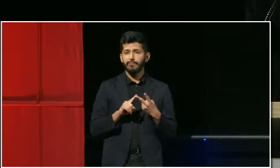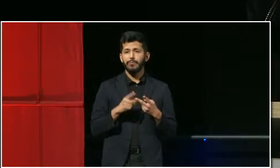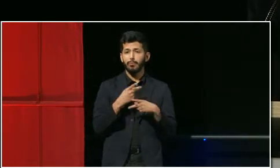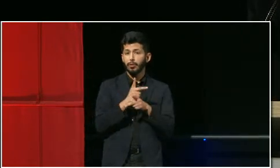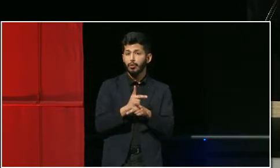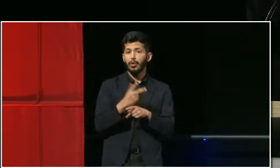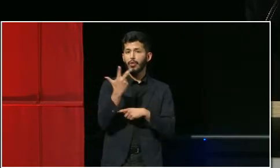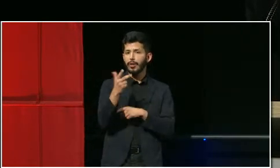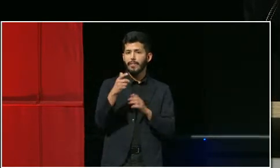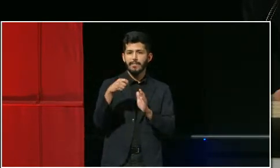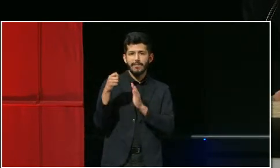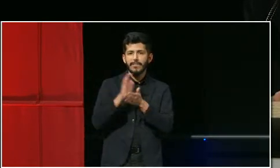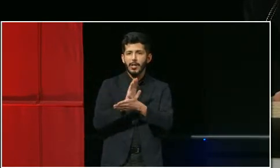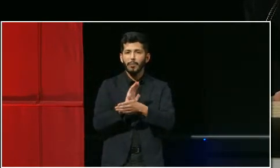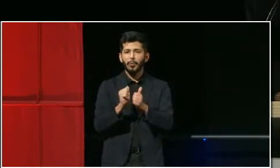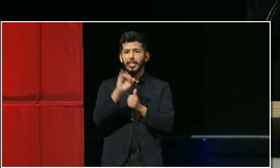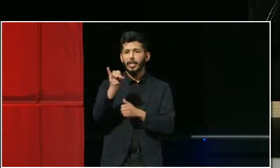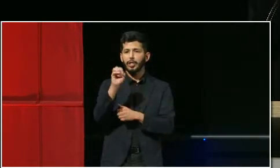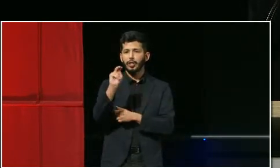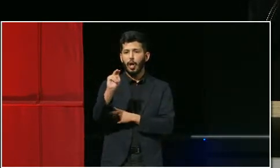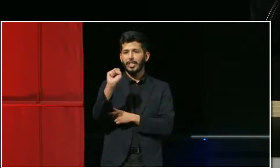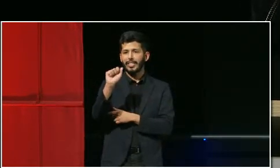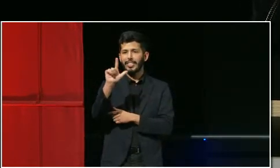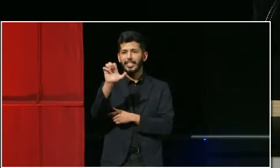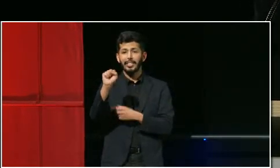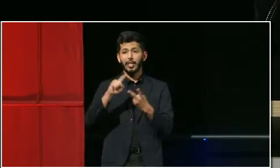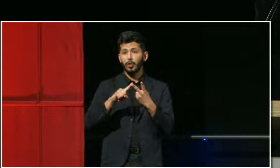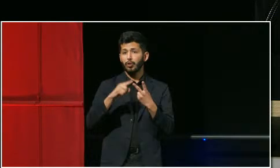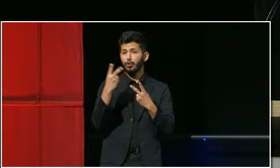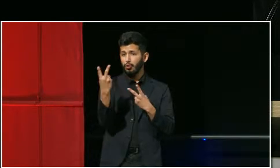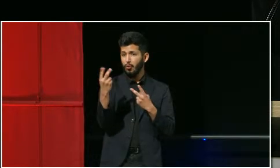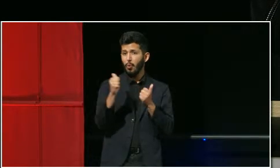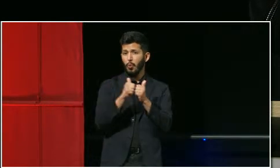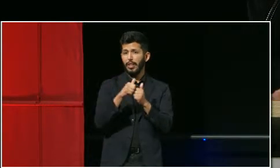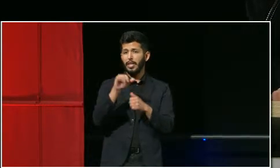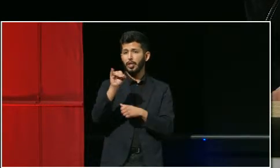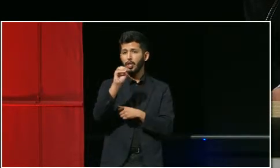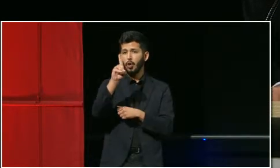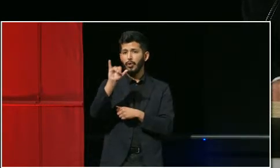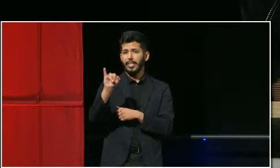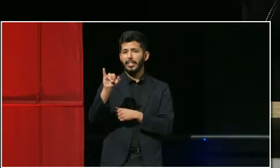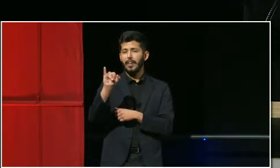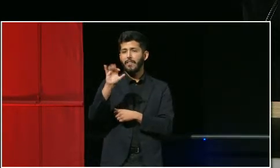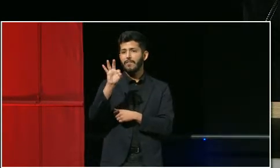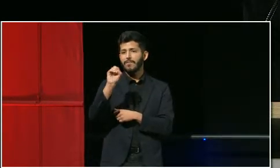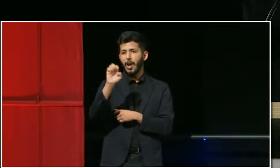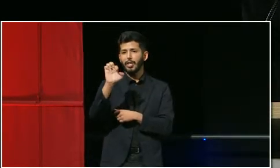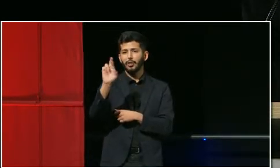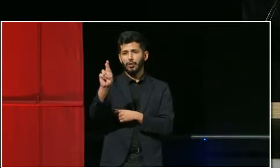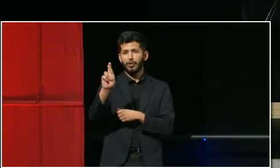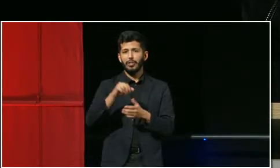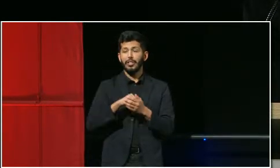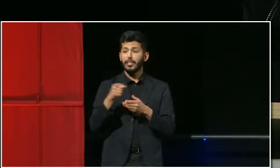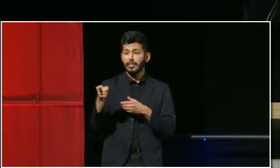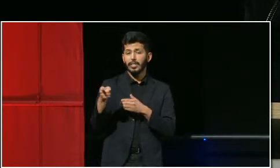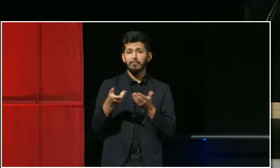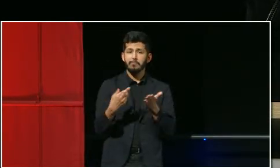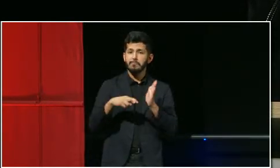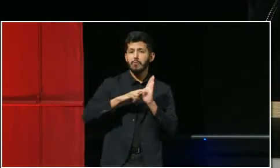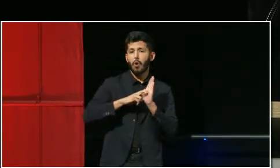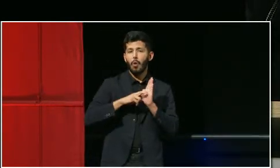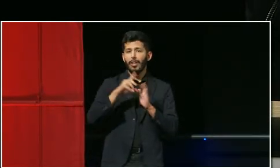with John Sayles, and two with Jodie Foster. She served as dean at